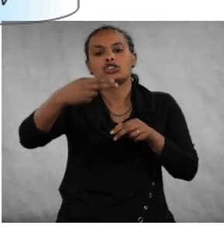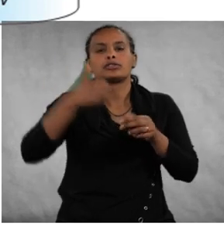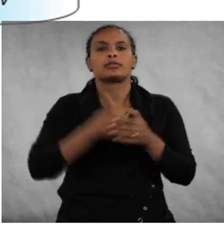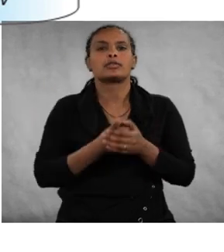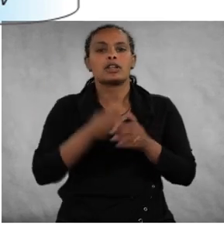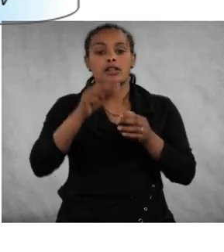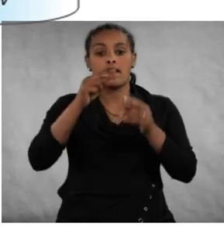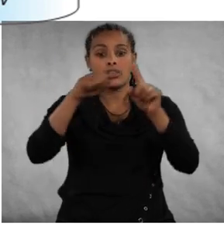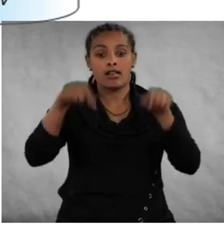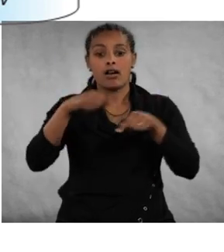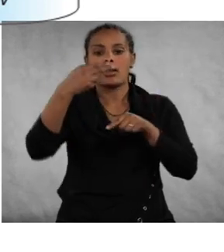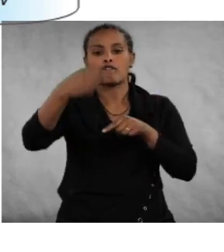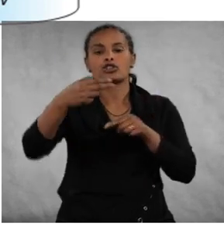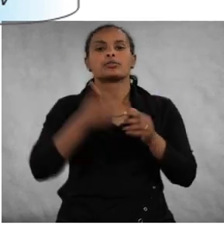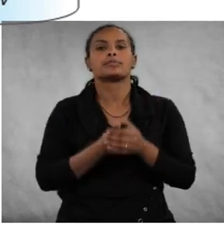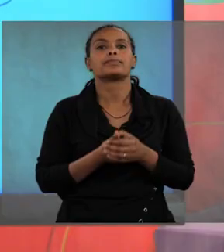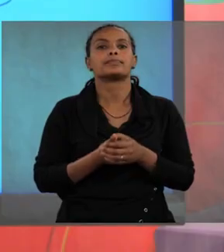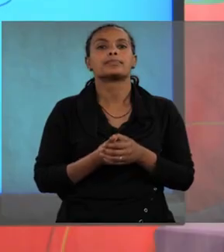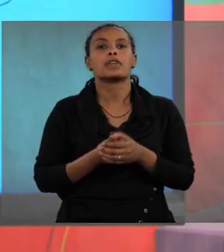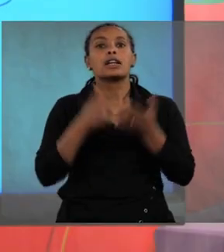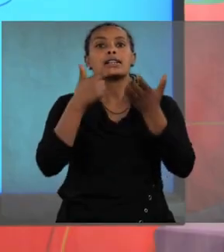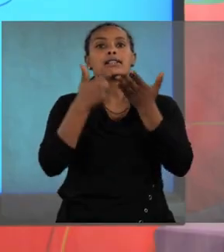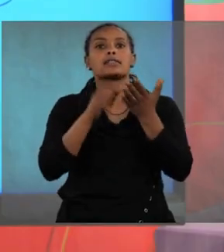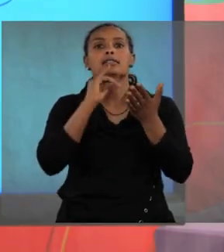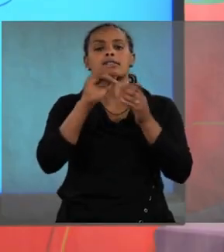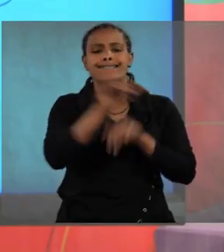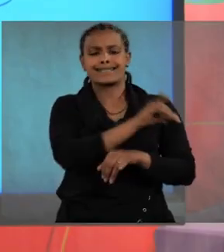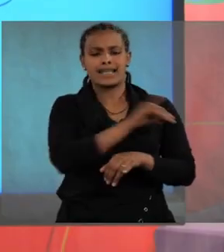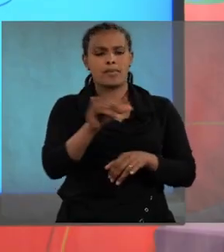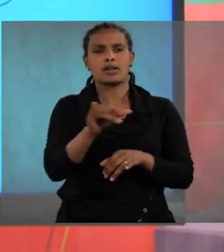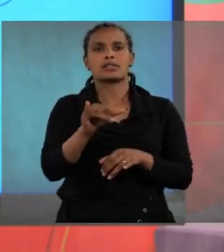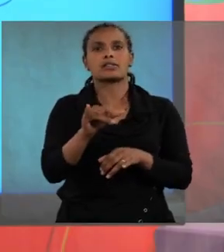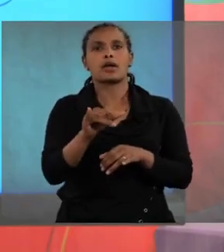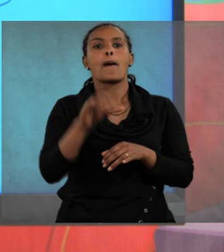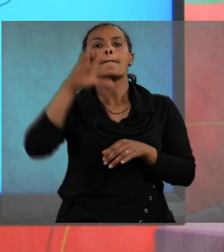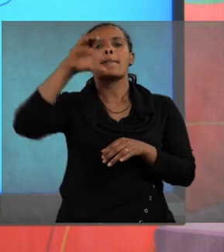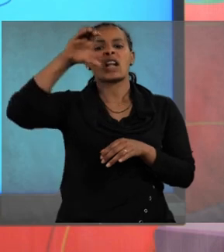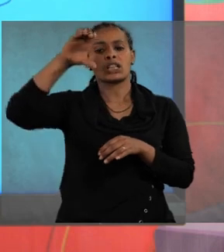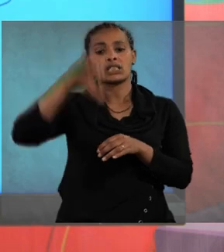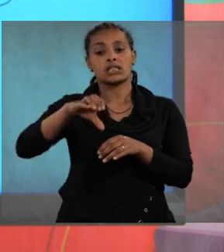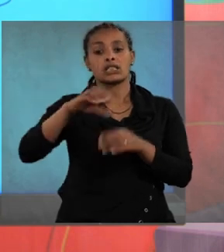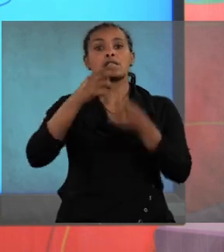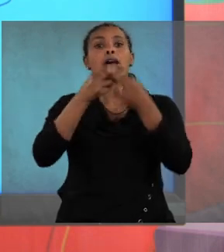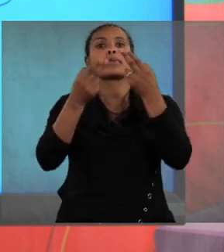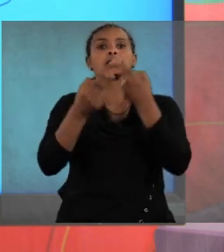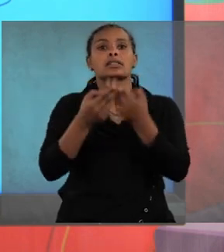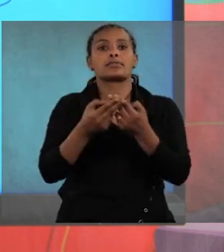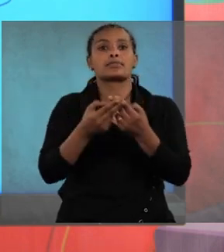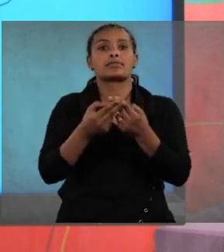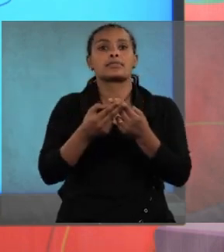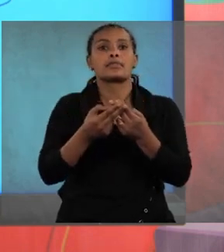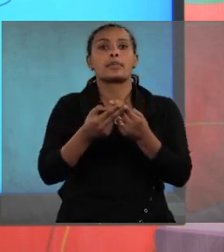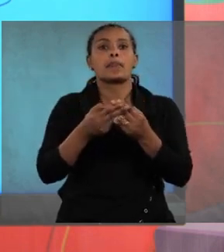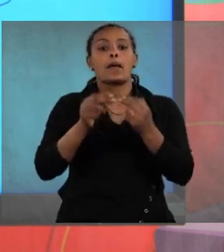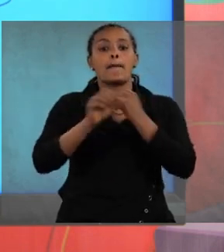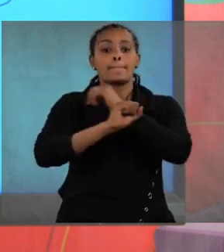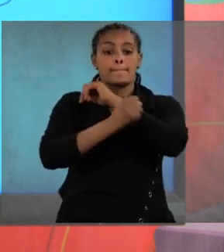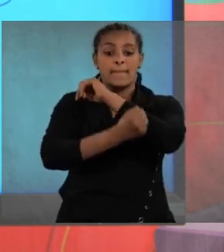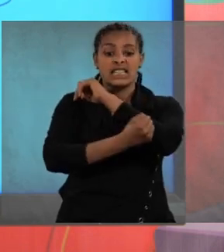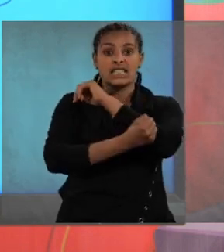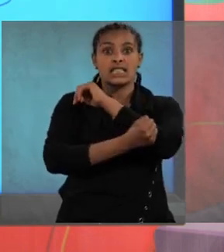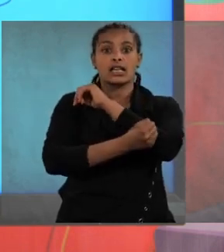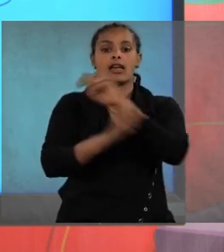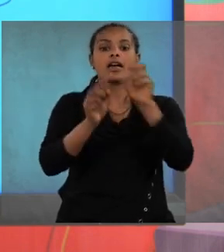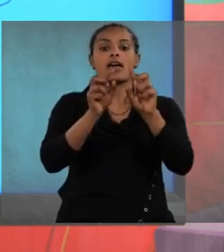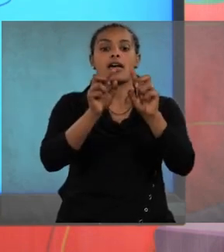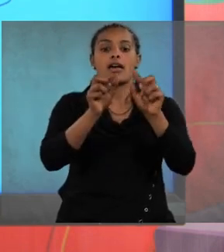This is the same as pressure times base area of the